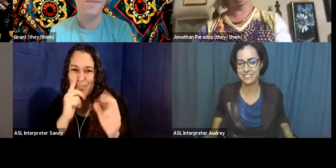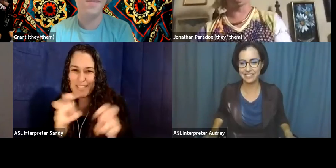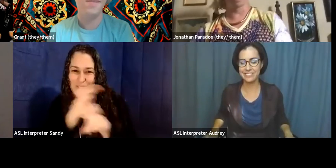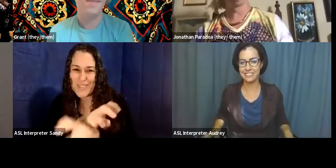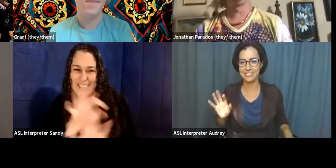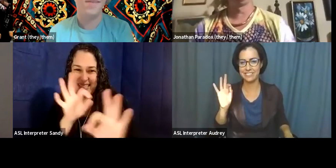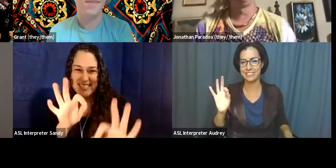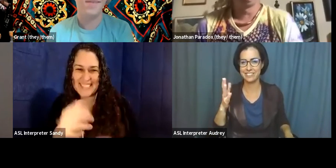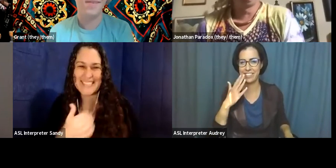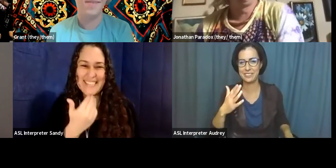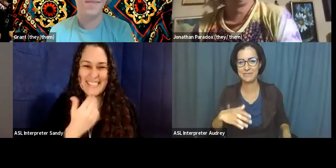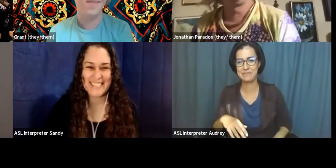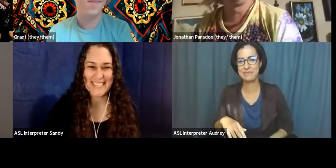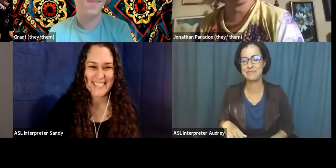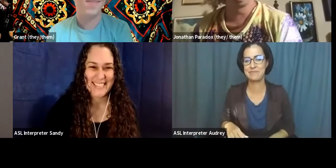Thank you.